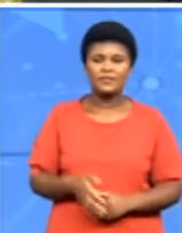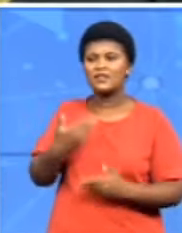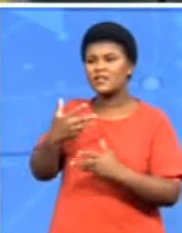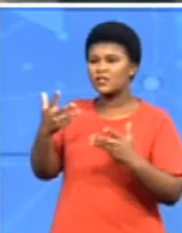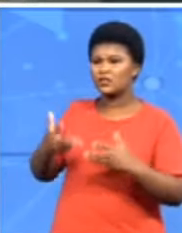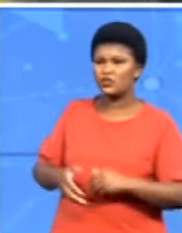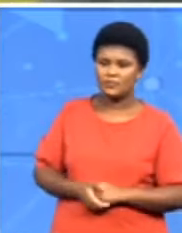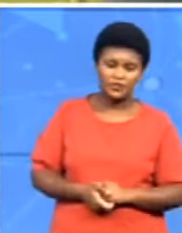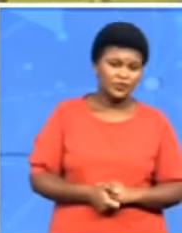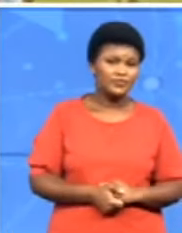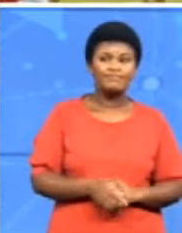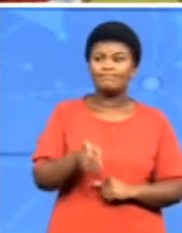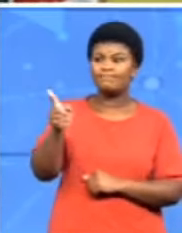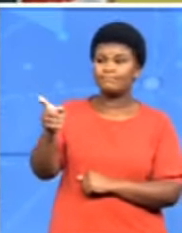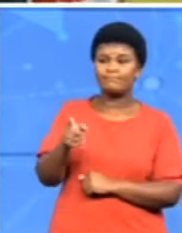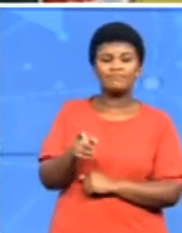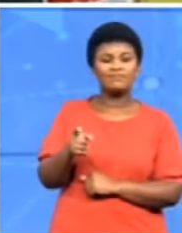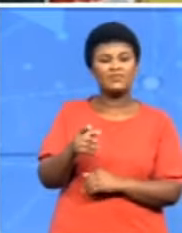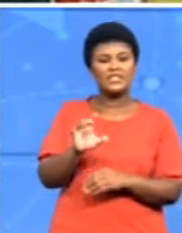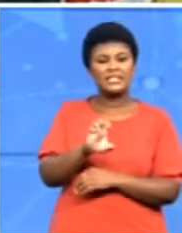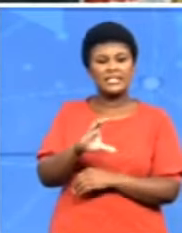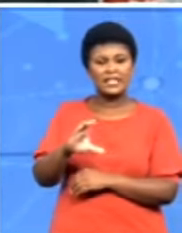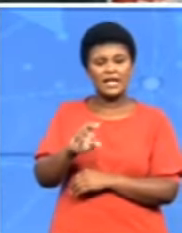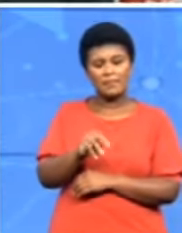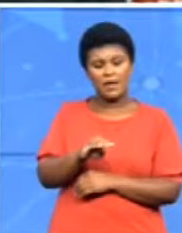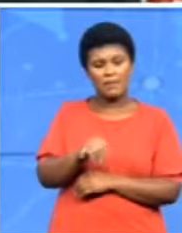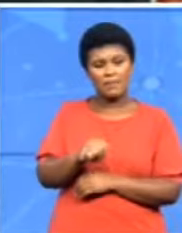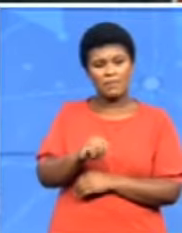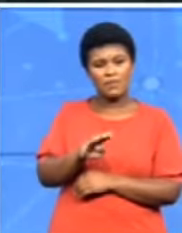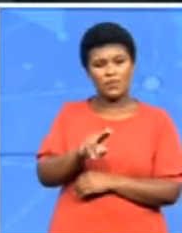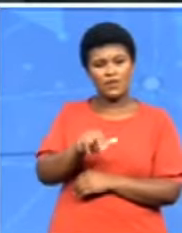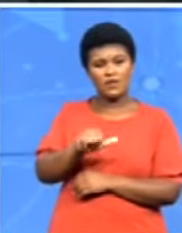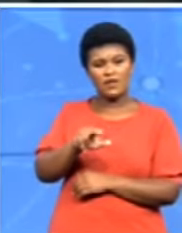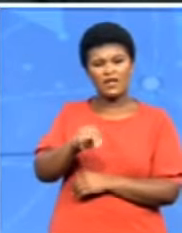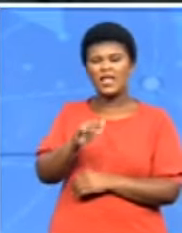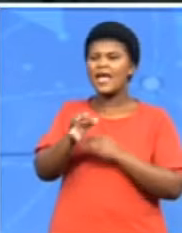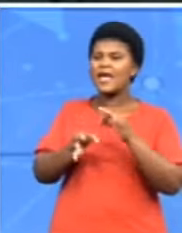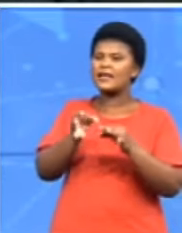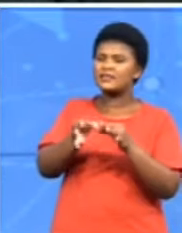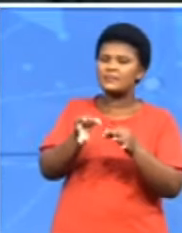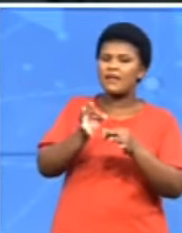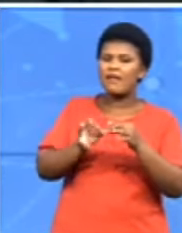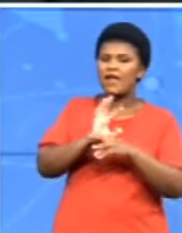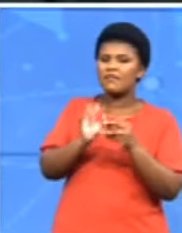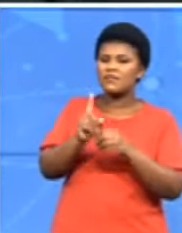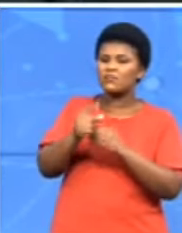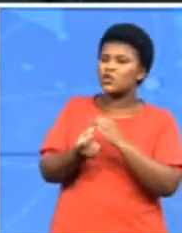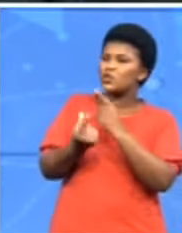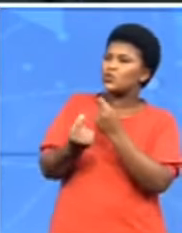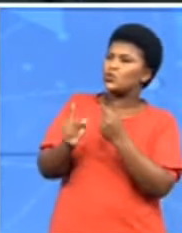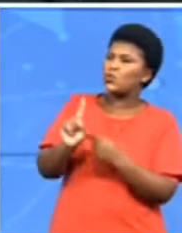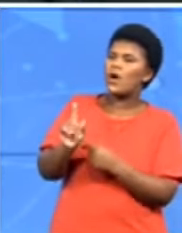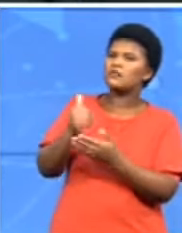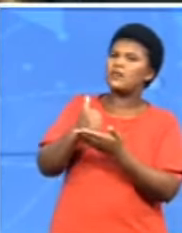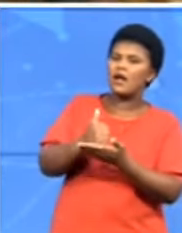Cape, Mr. Oscar Mabuyane, and is just talking about what they have actually done to assist the George family that are burying their members here